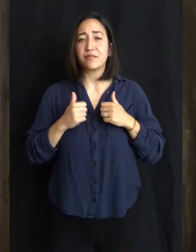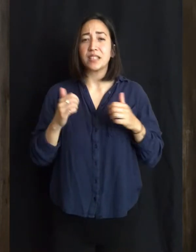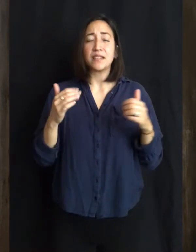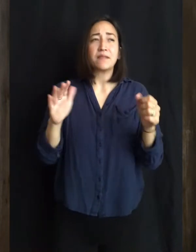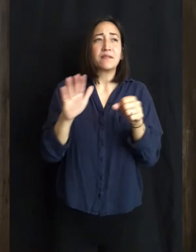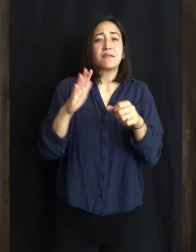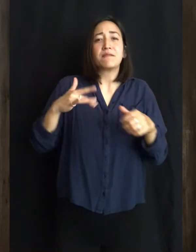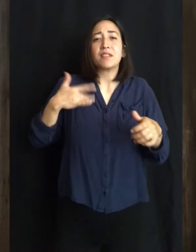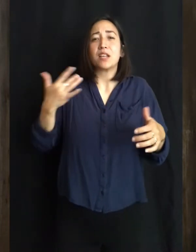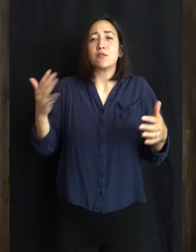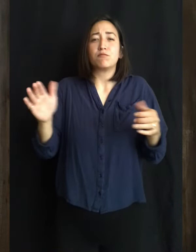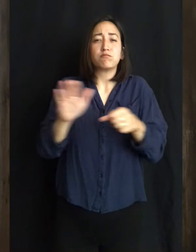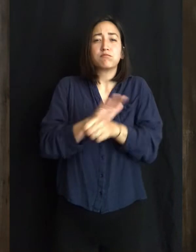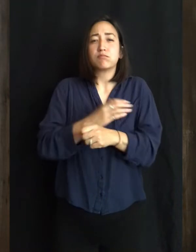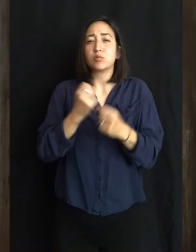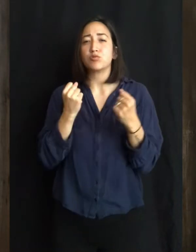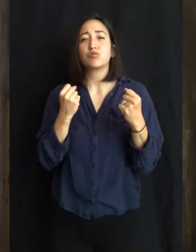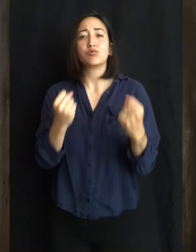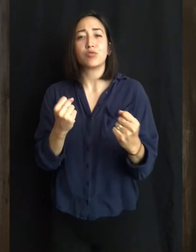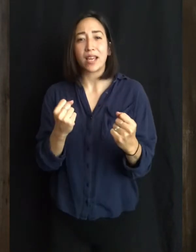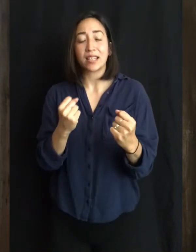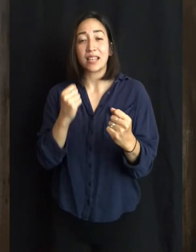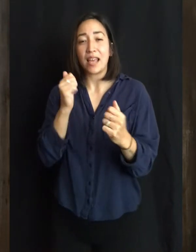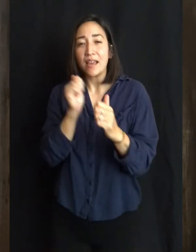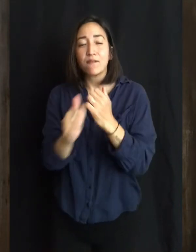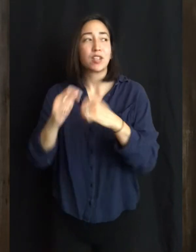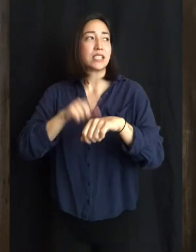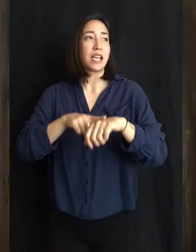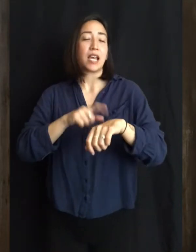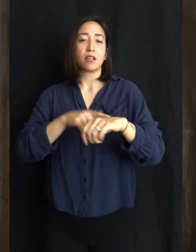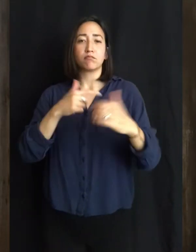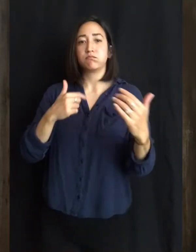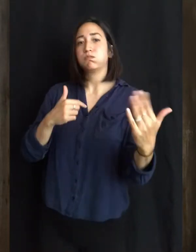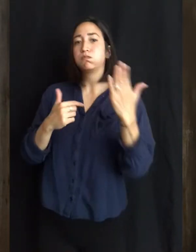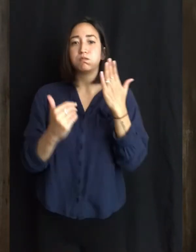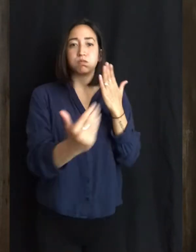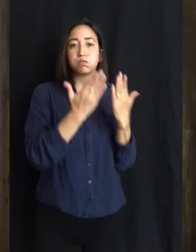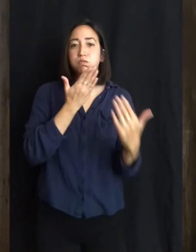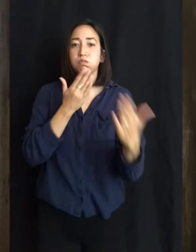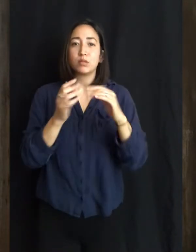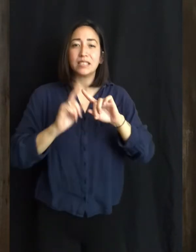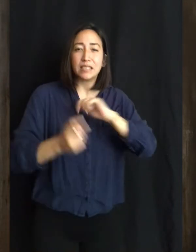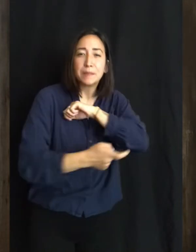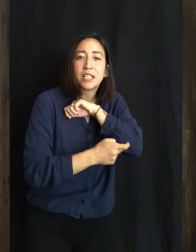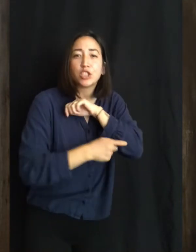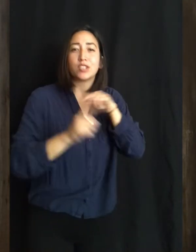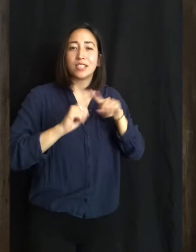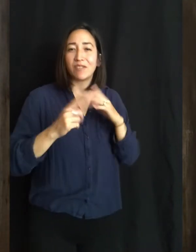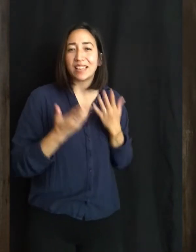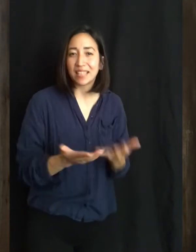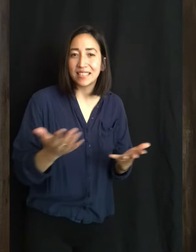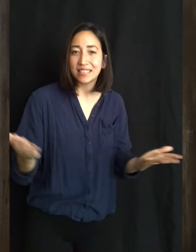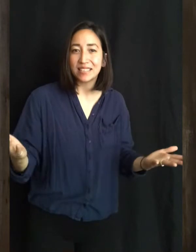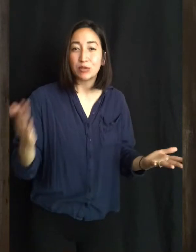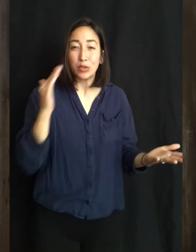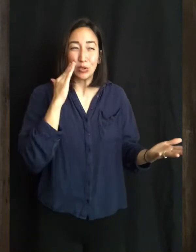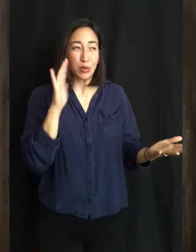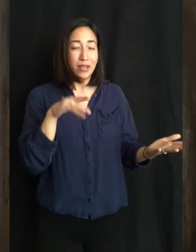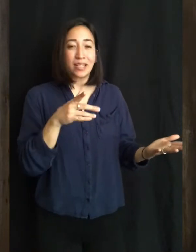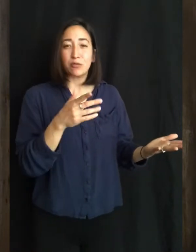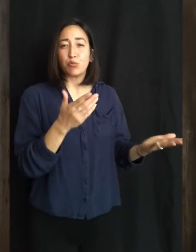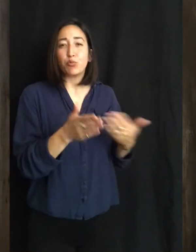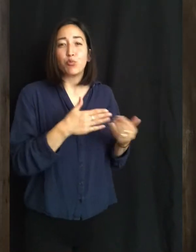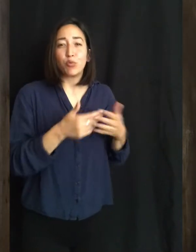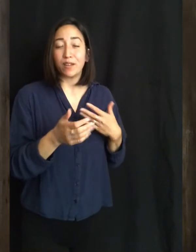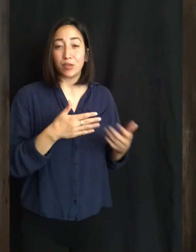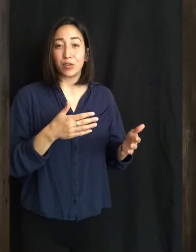to be strengthened when we face these things, the temptations and the things that we know are not good, and even the stuff that we don't know